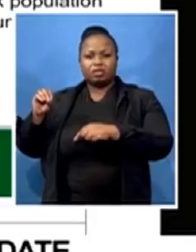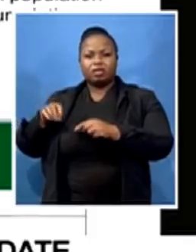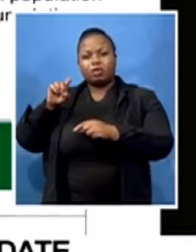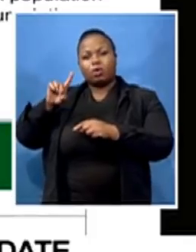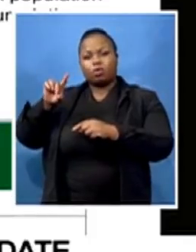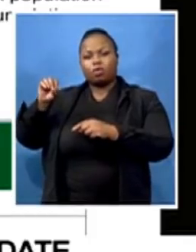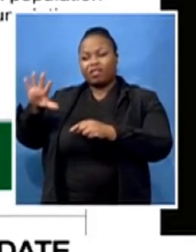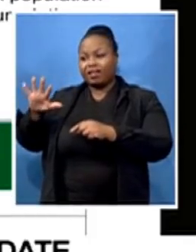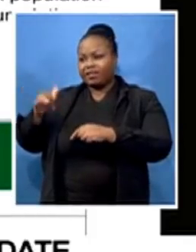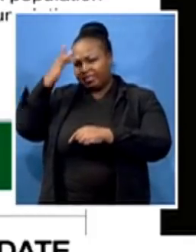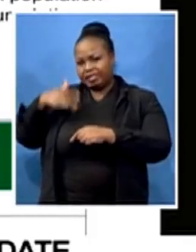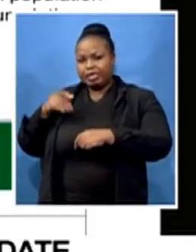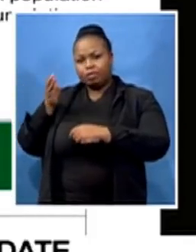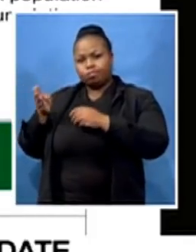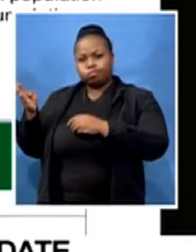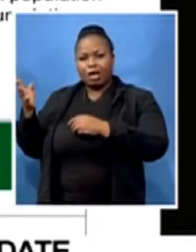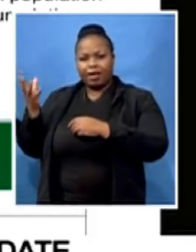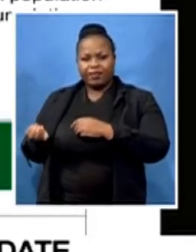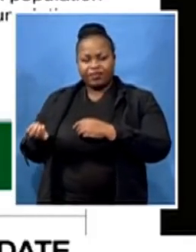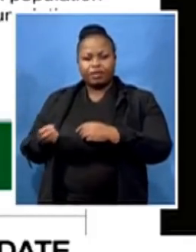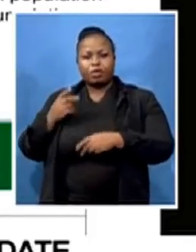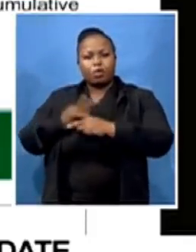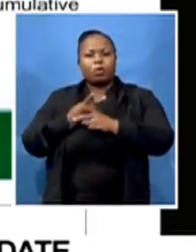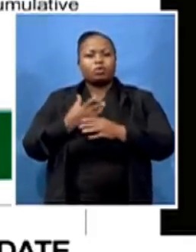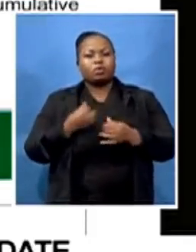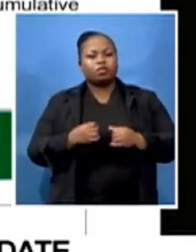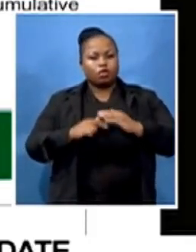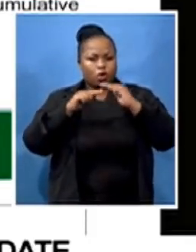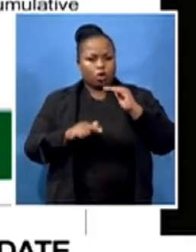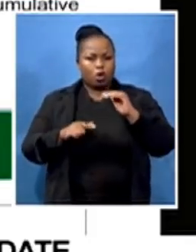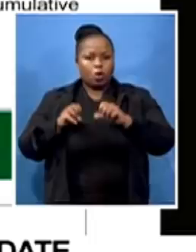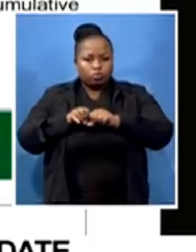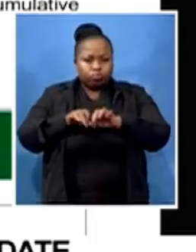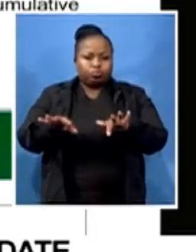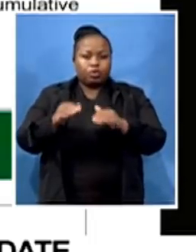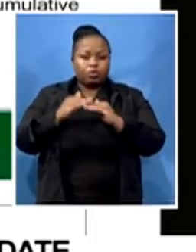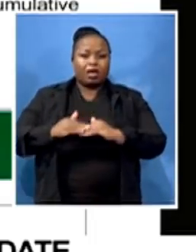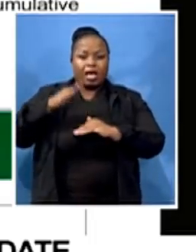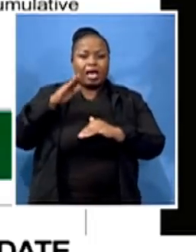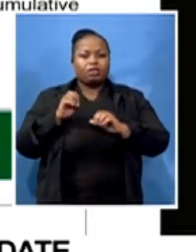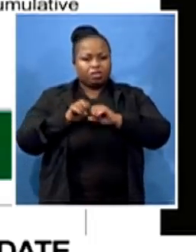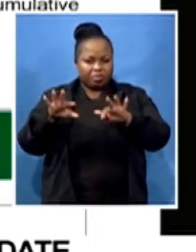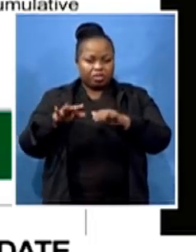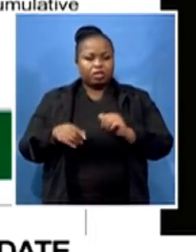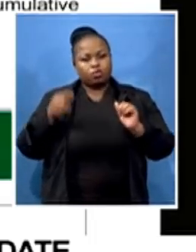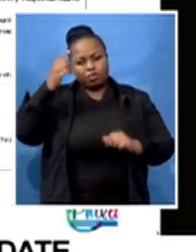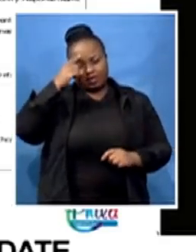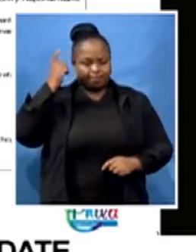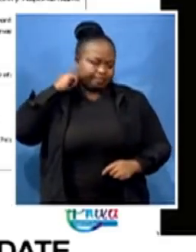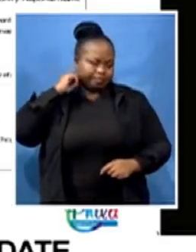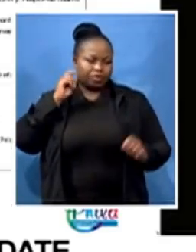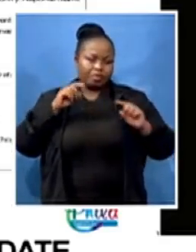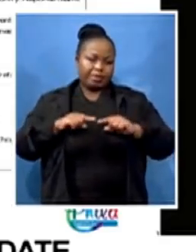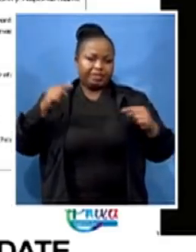a sudden change from low transmission to high transmission. We keep those in mind as well. And when we do so, we do so on the basis